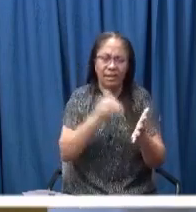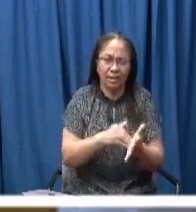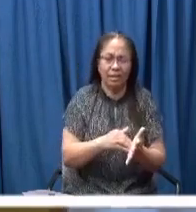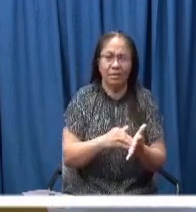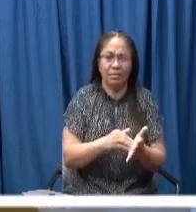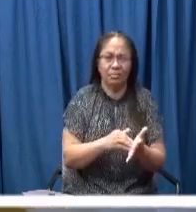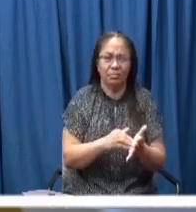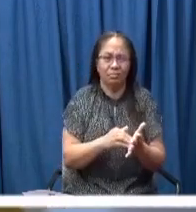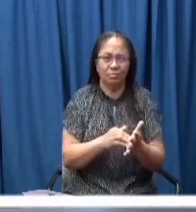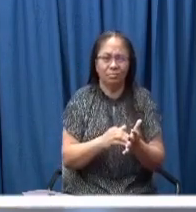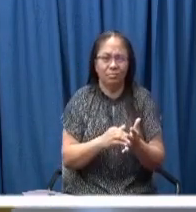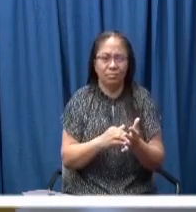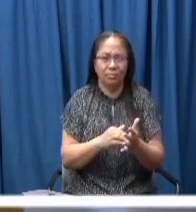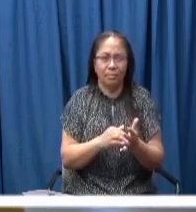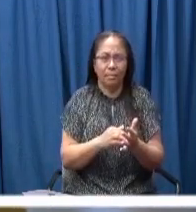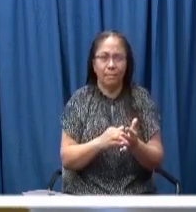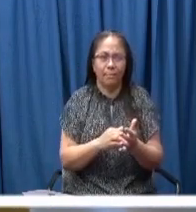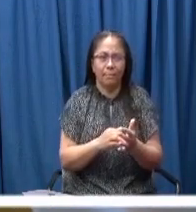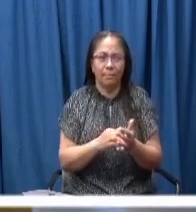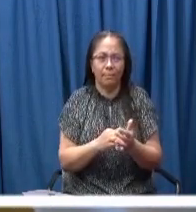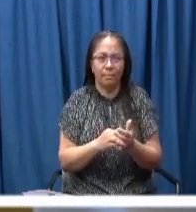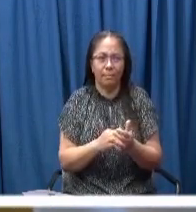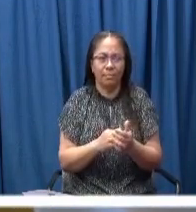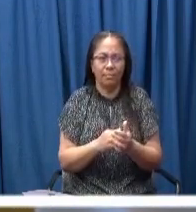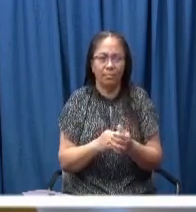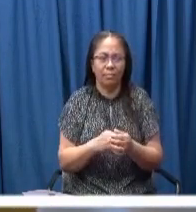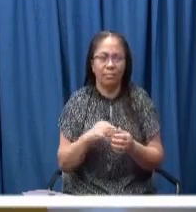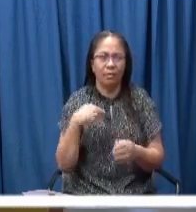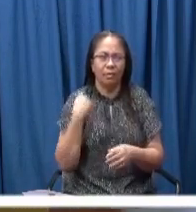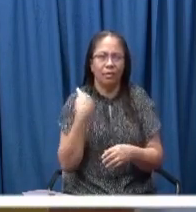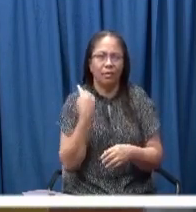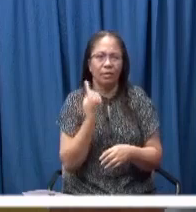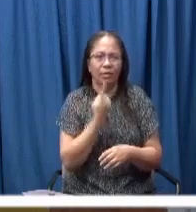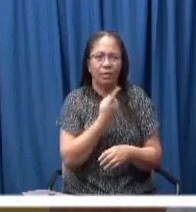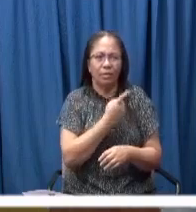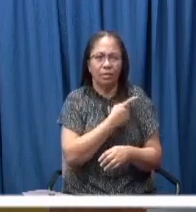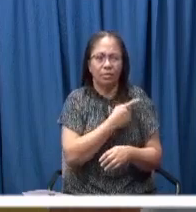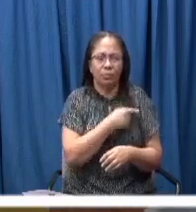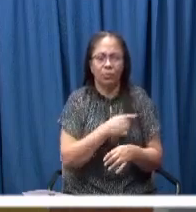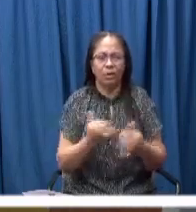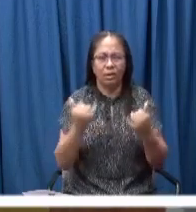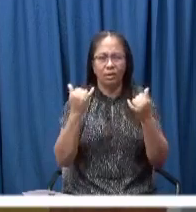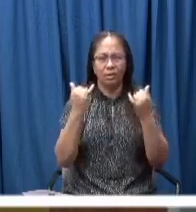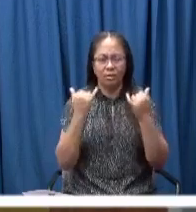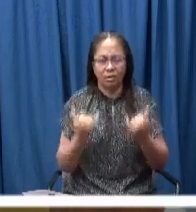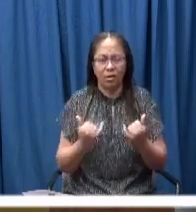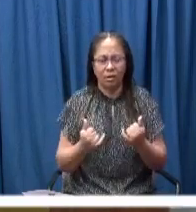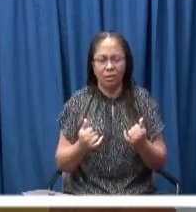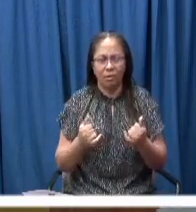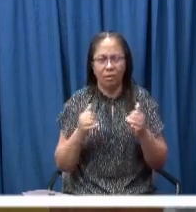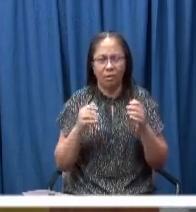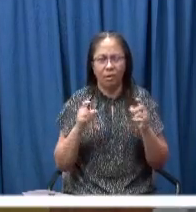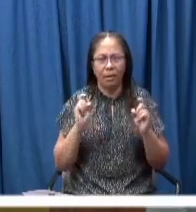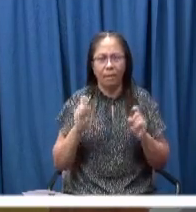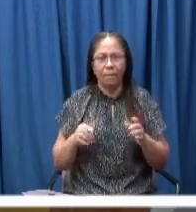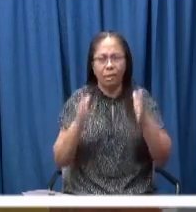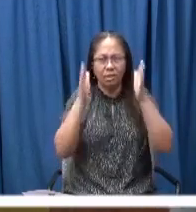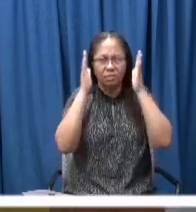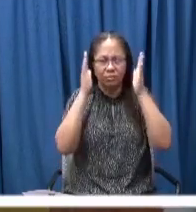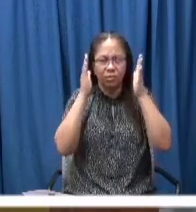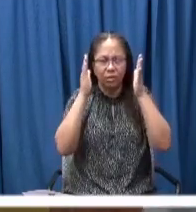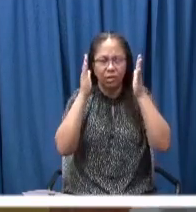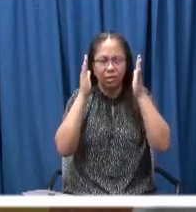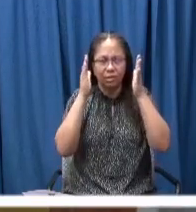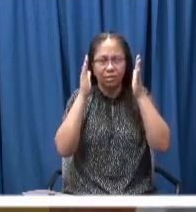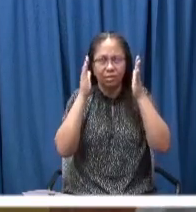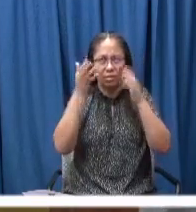us allow that to go to the side for the moment. Let's come to him. Whatever your vocation is,